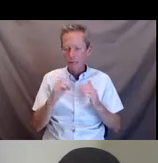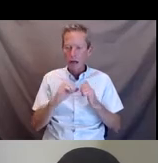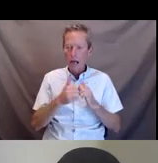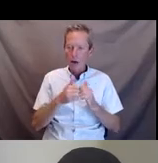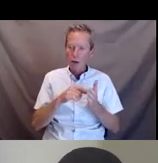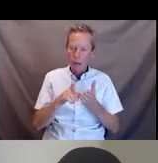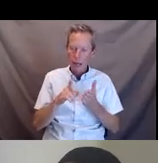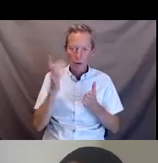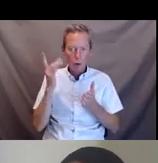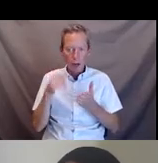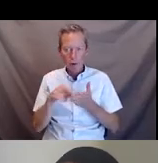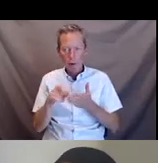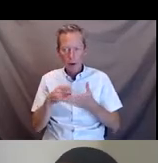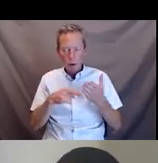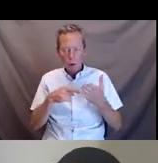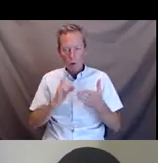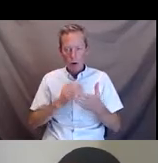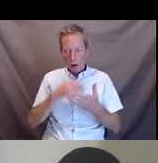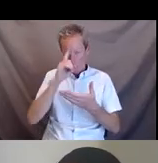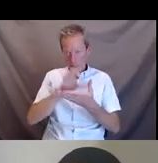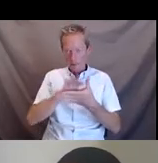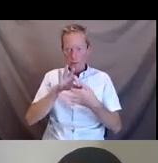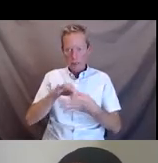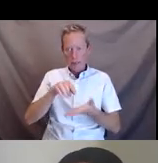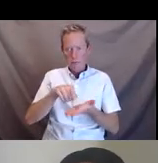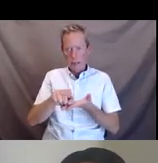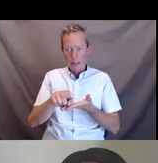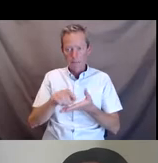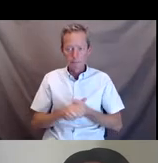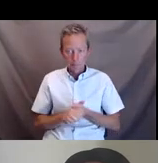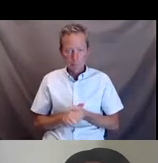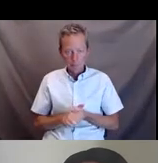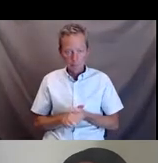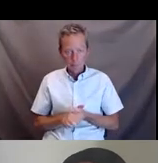in institutionally, and how does that manifest itself into our pay practices.